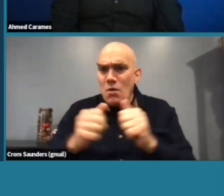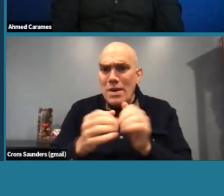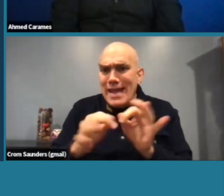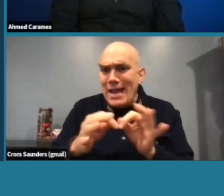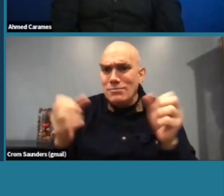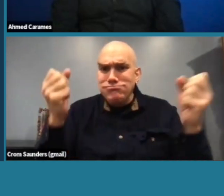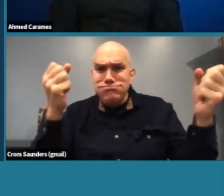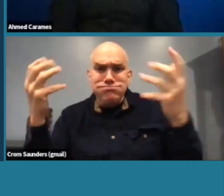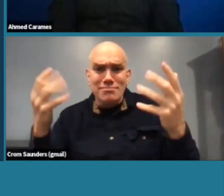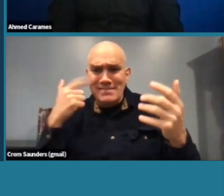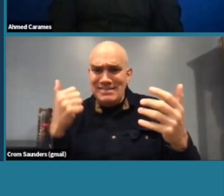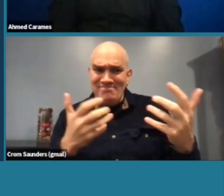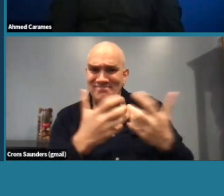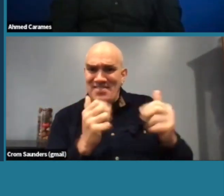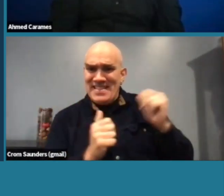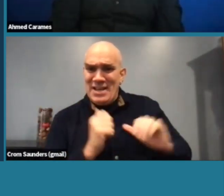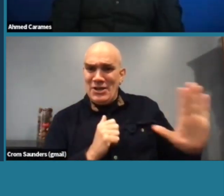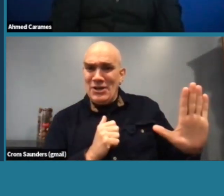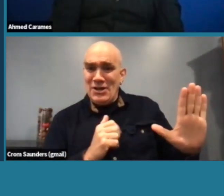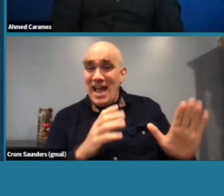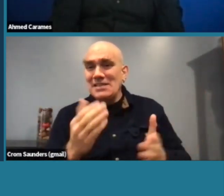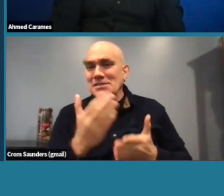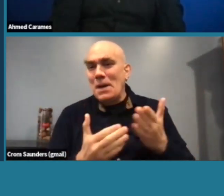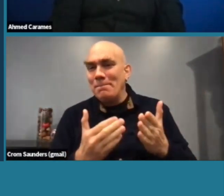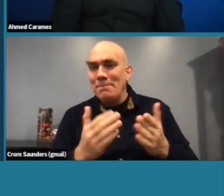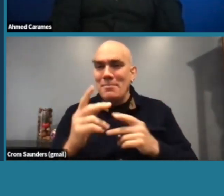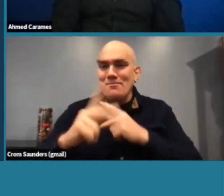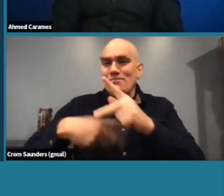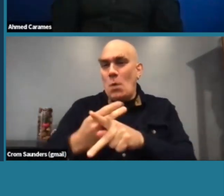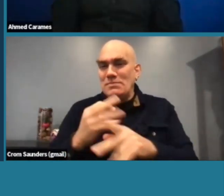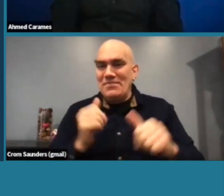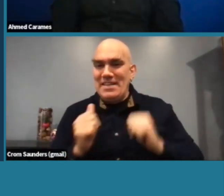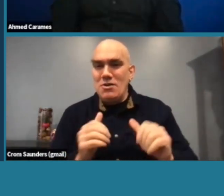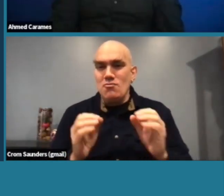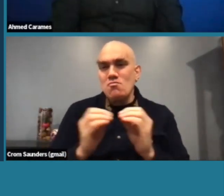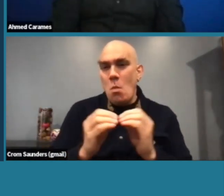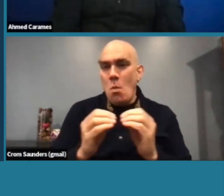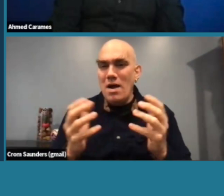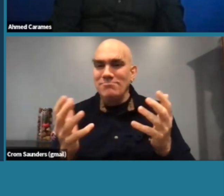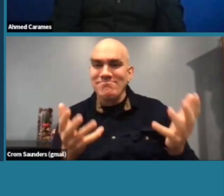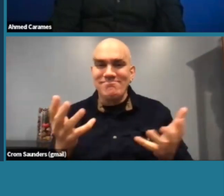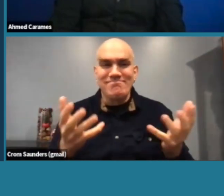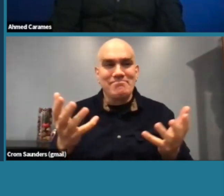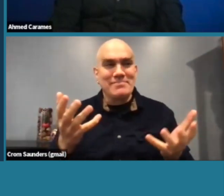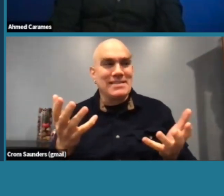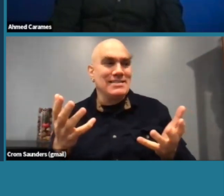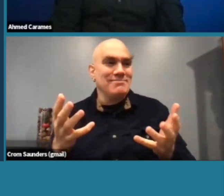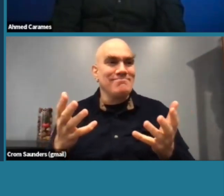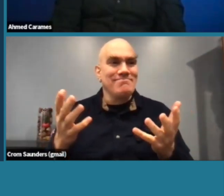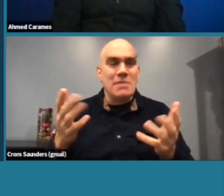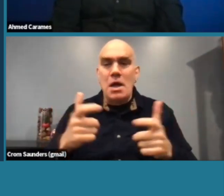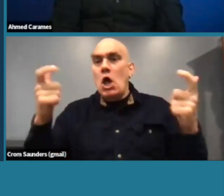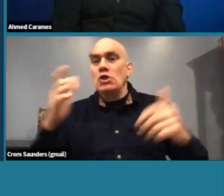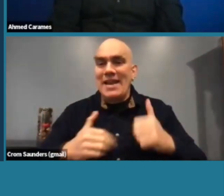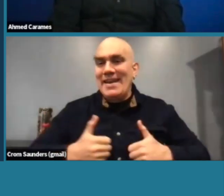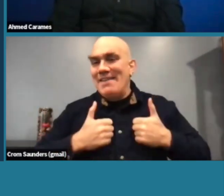After that, of course, there's room for creativity and some fun to be had. It's theater after all. So it's more appropriate for